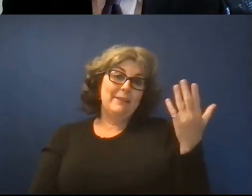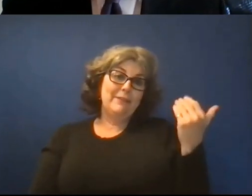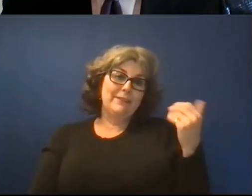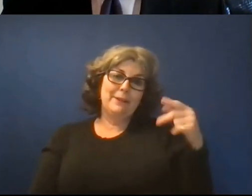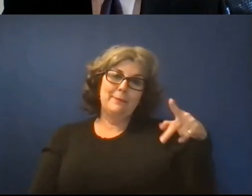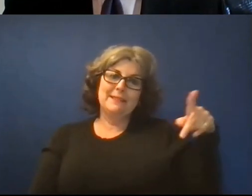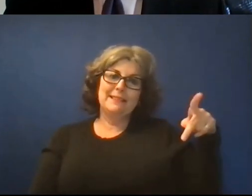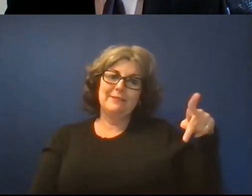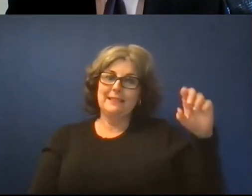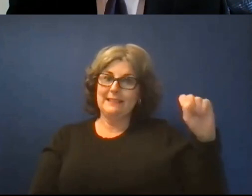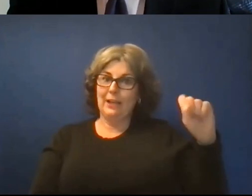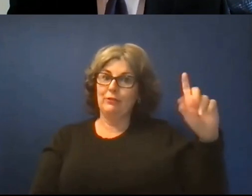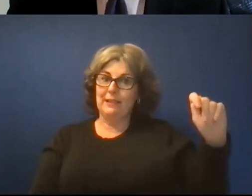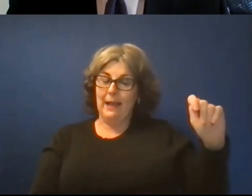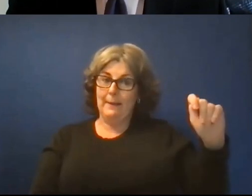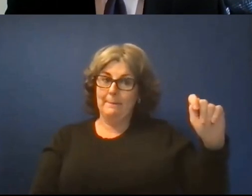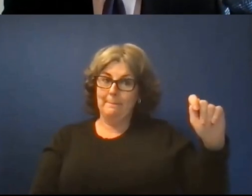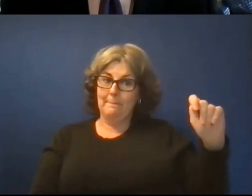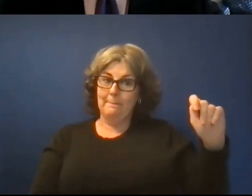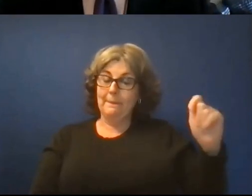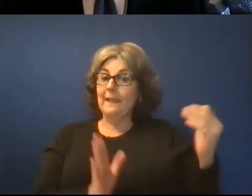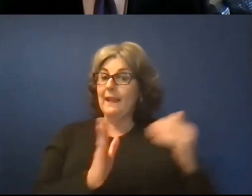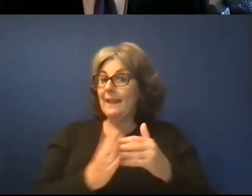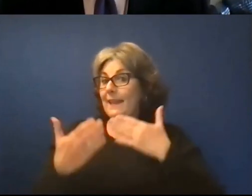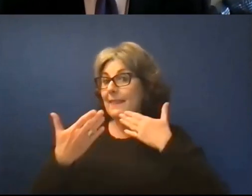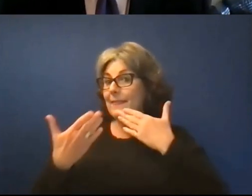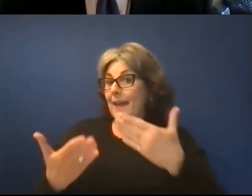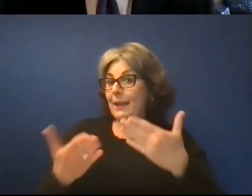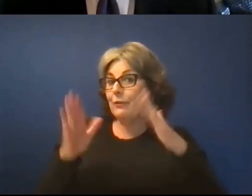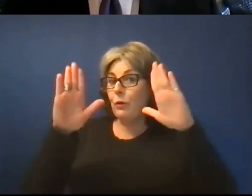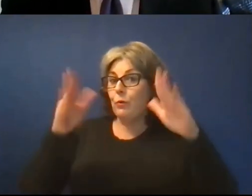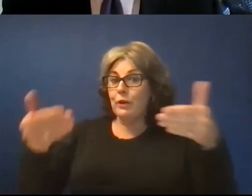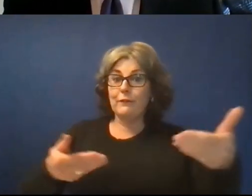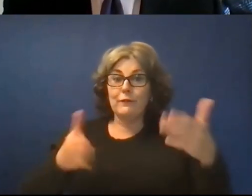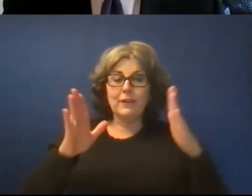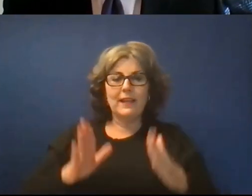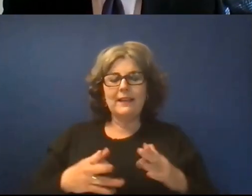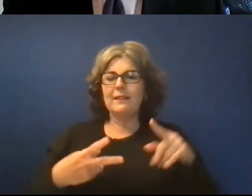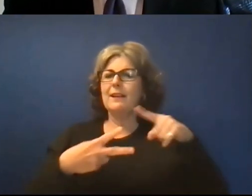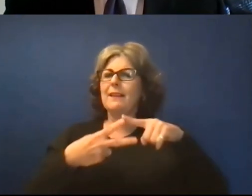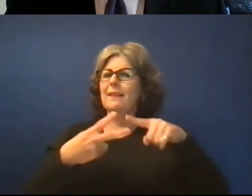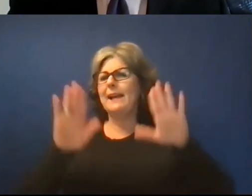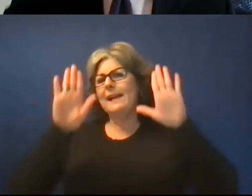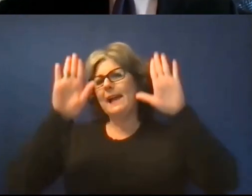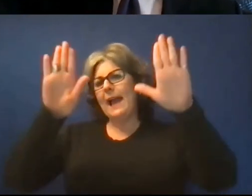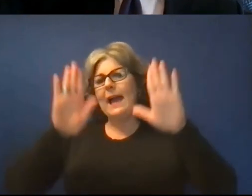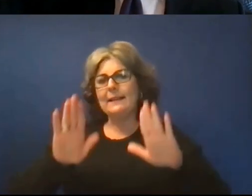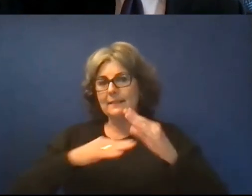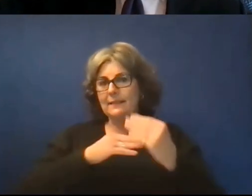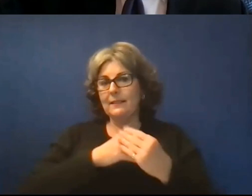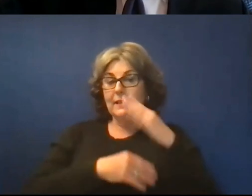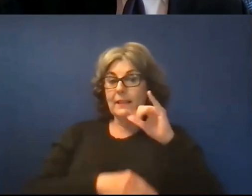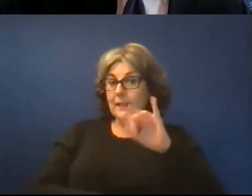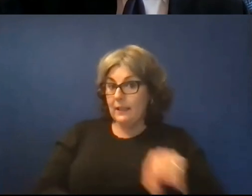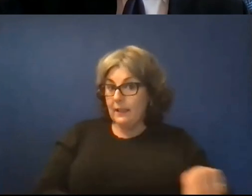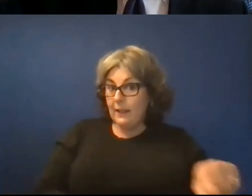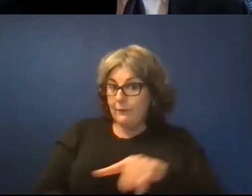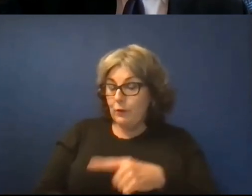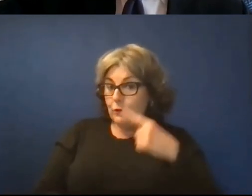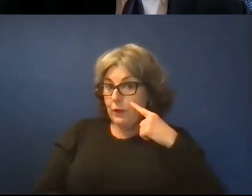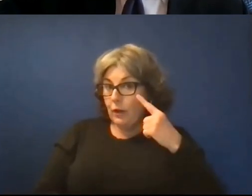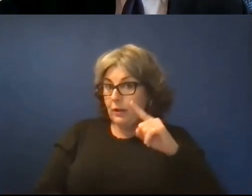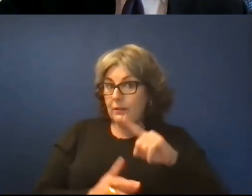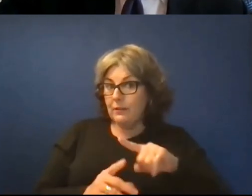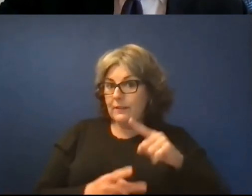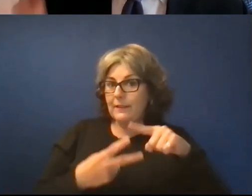Pacific time. And I want to say again, thank you to our wonderful guests. I thought they gave us excellent advice. Raise your hands if you thought our guests